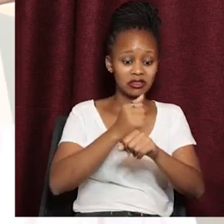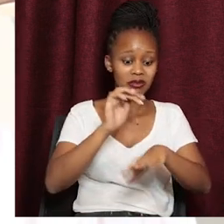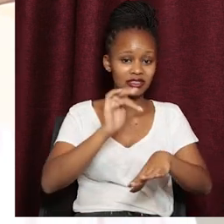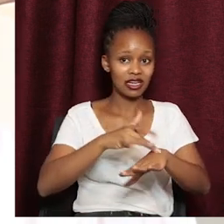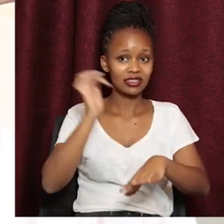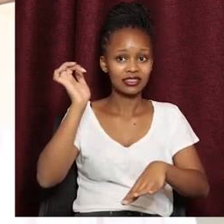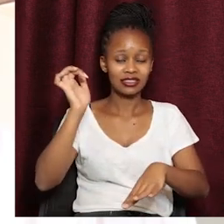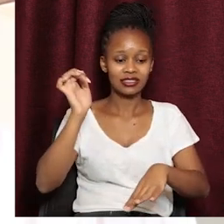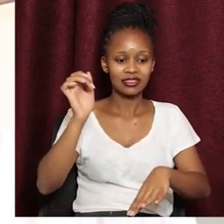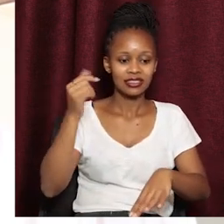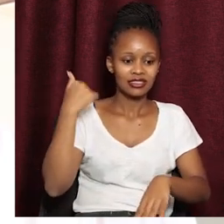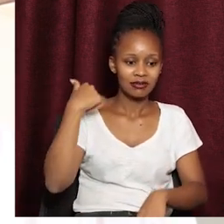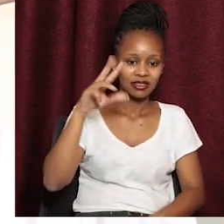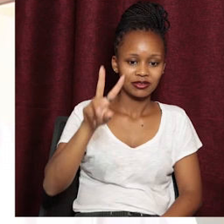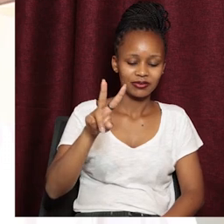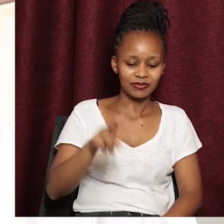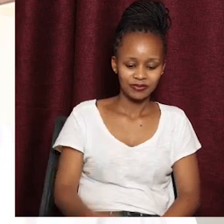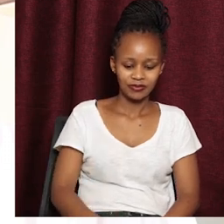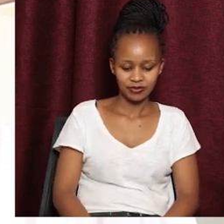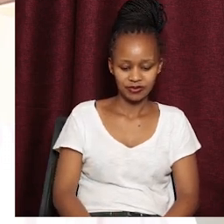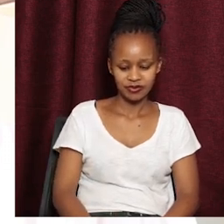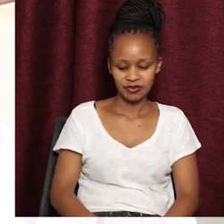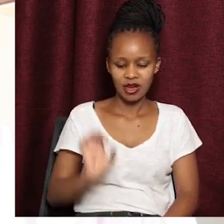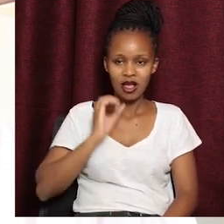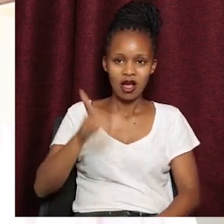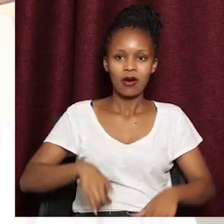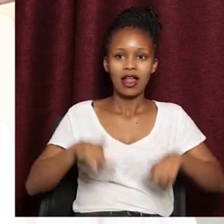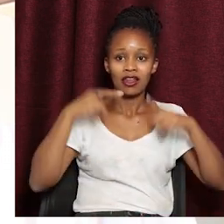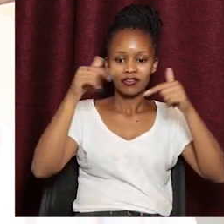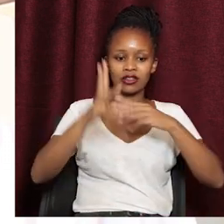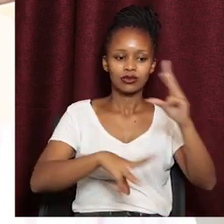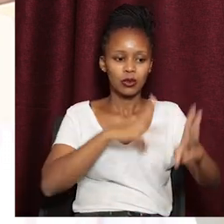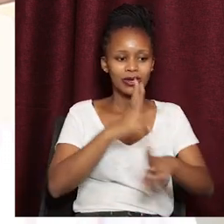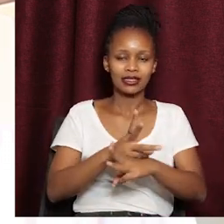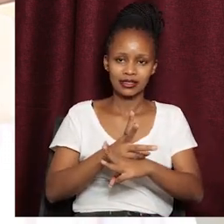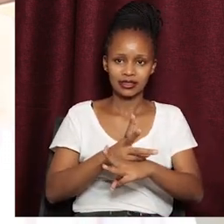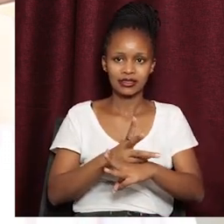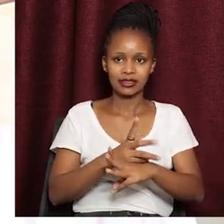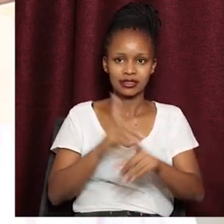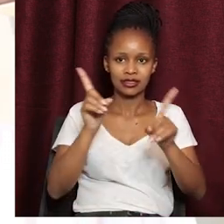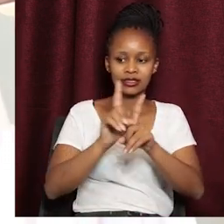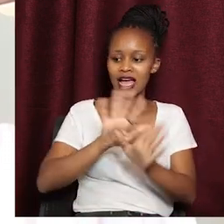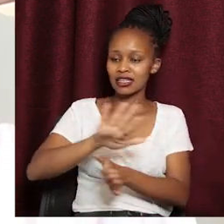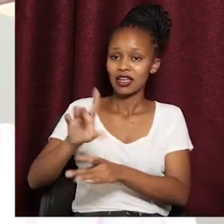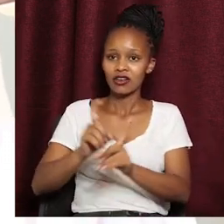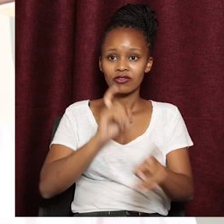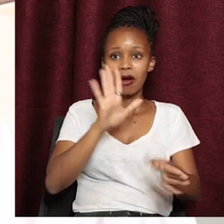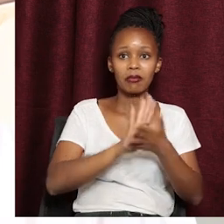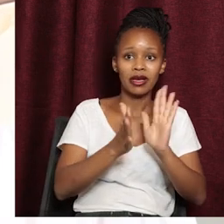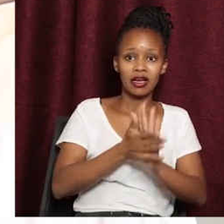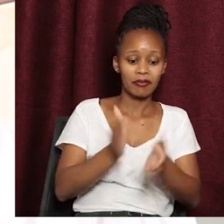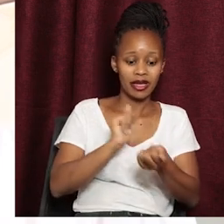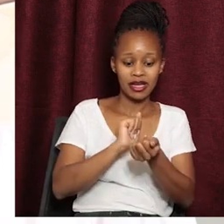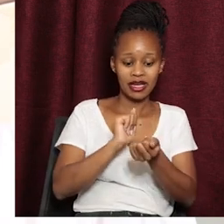two, our life in this world, aside from being transitory,